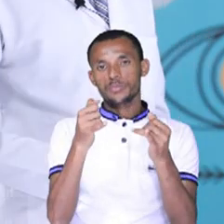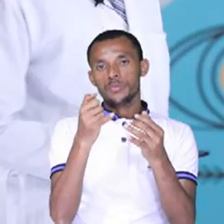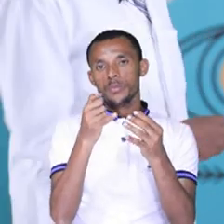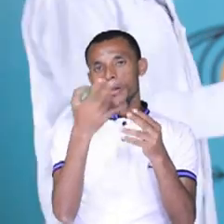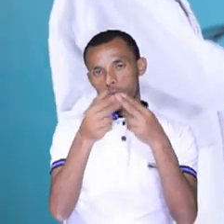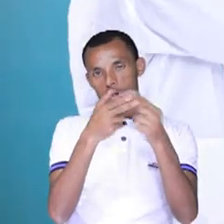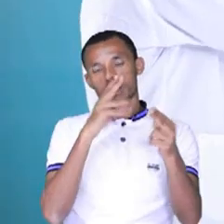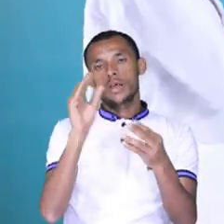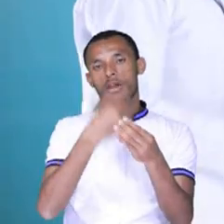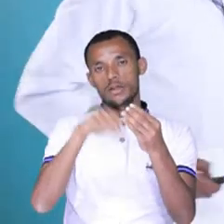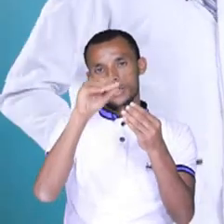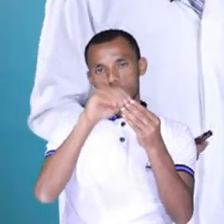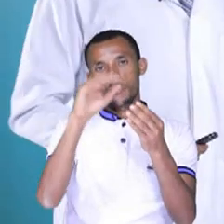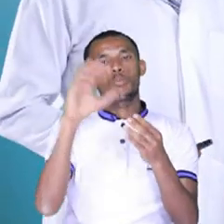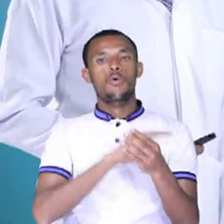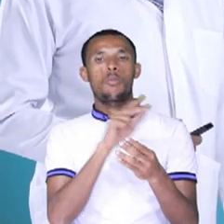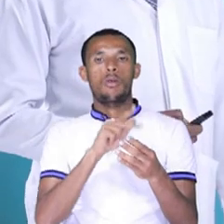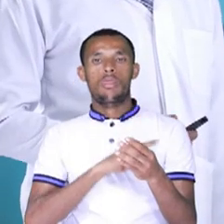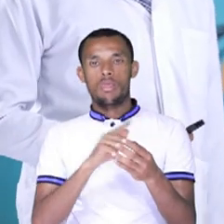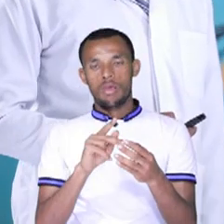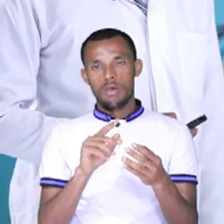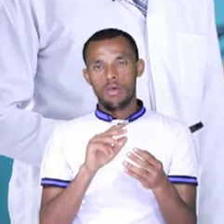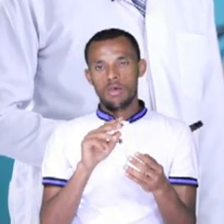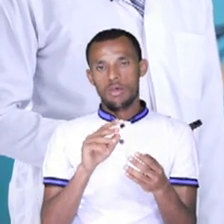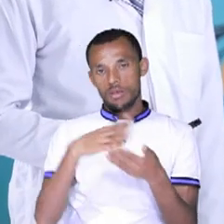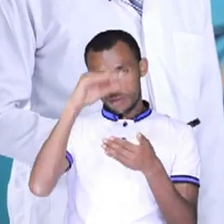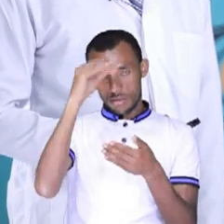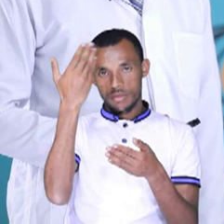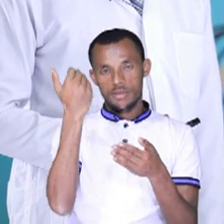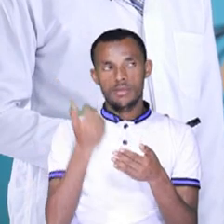addition, you can find the expanded form of these given expressions.